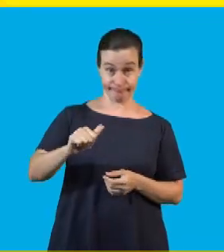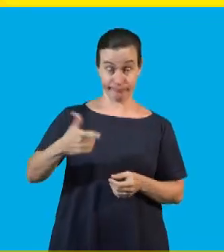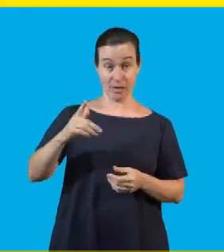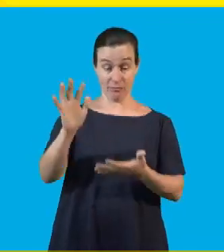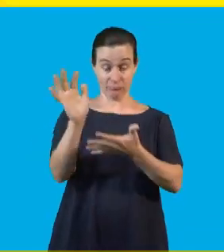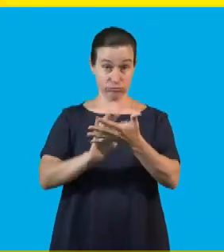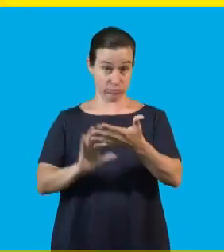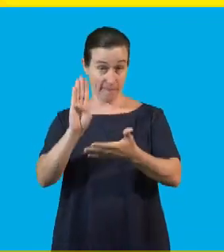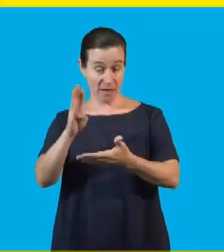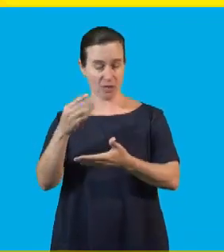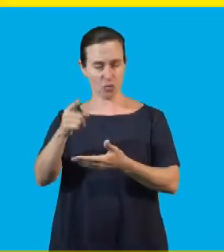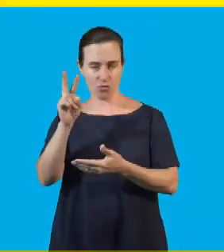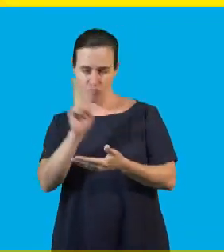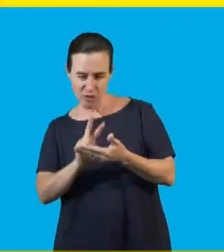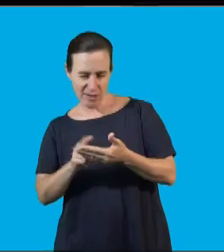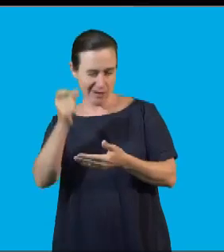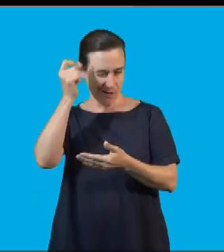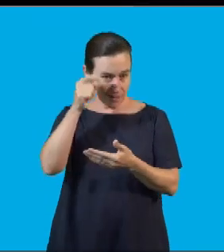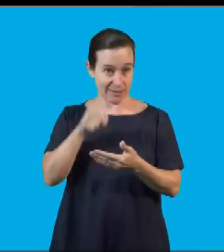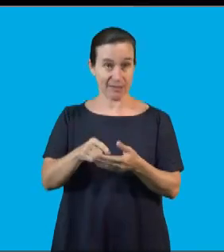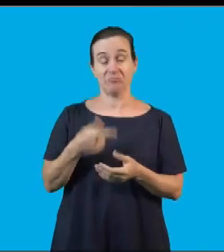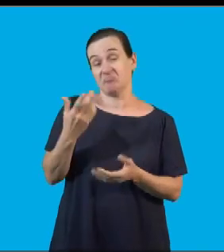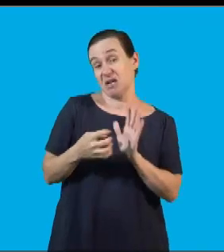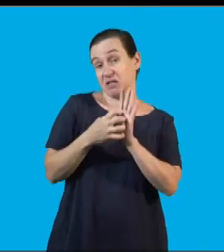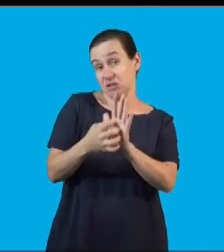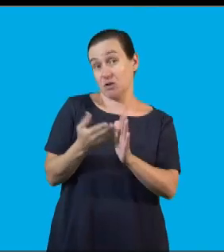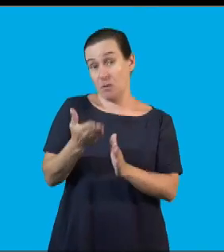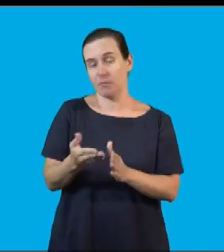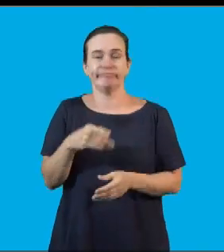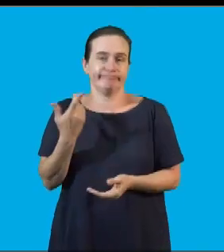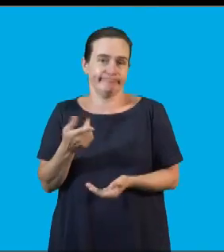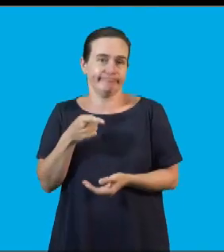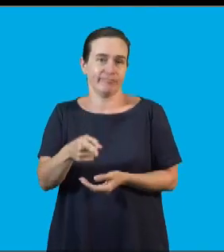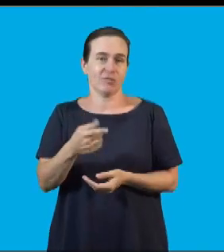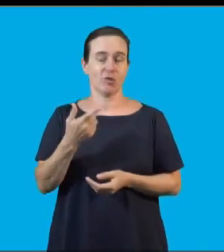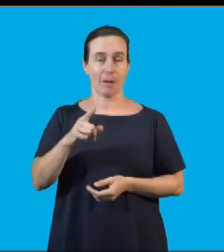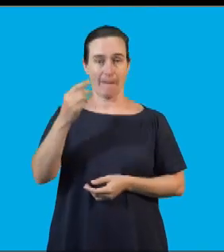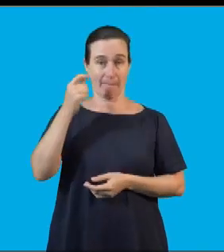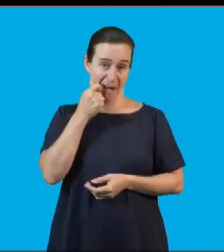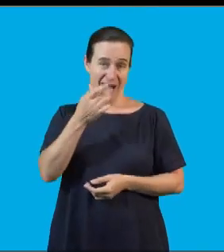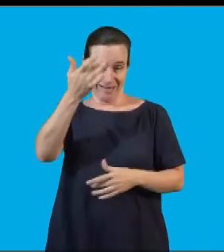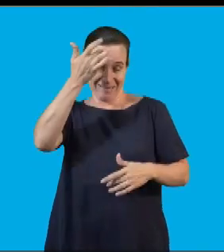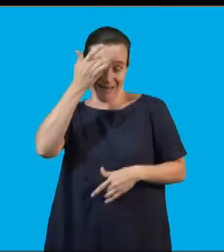B in Reading for Meaning and Understanding. Here is an example of a text B. It is obviously a